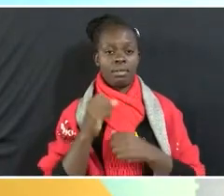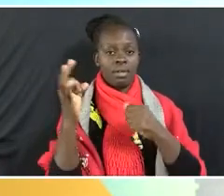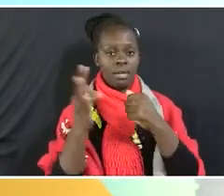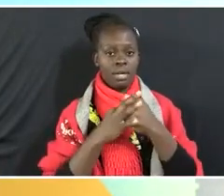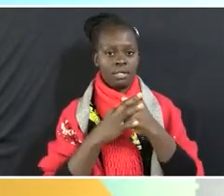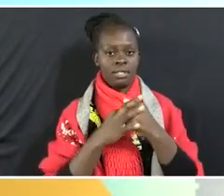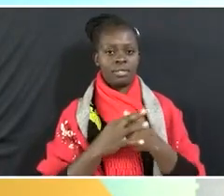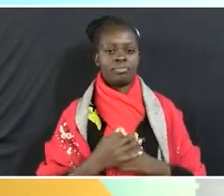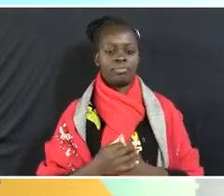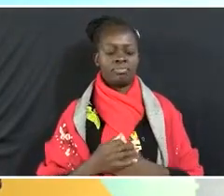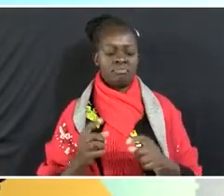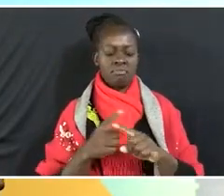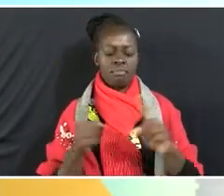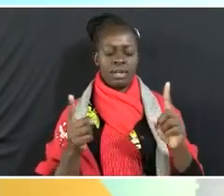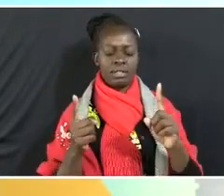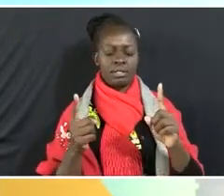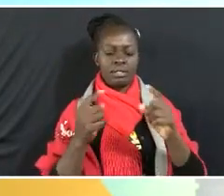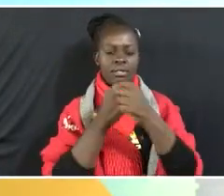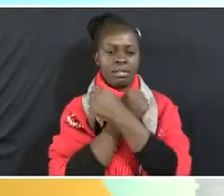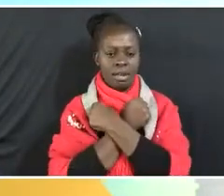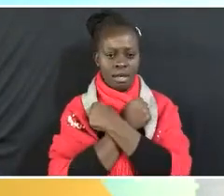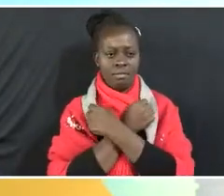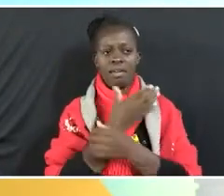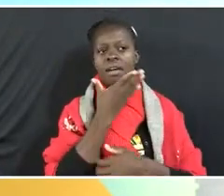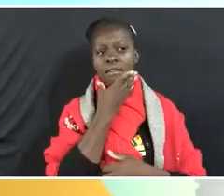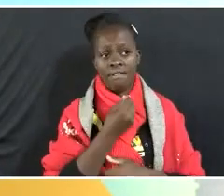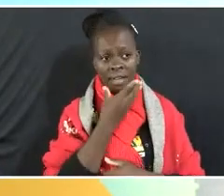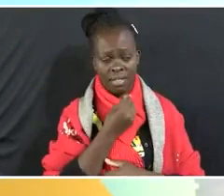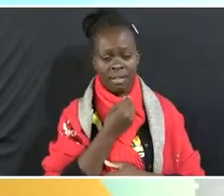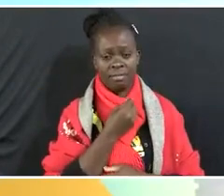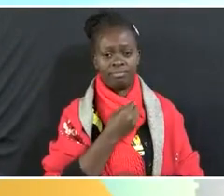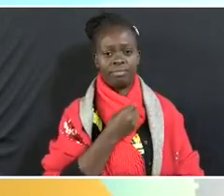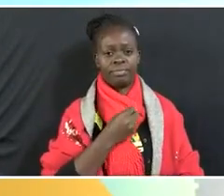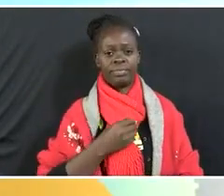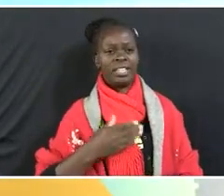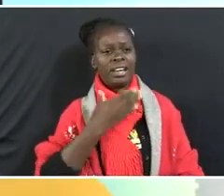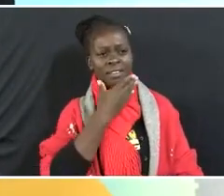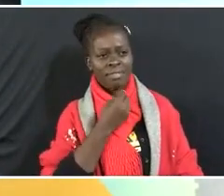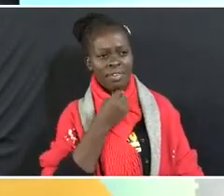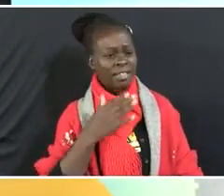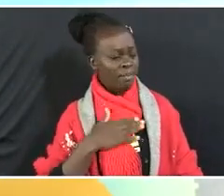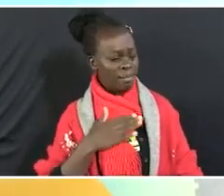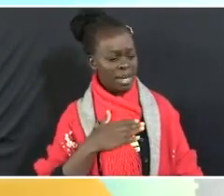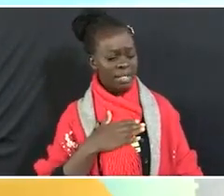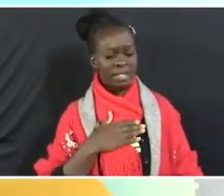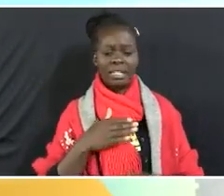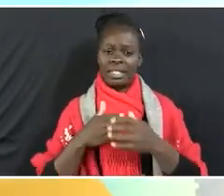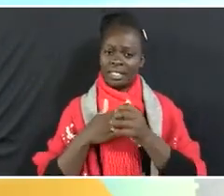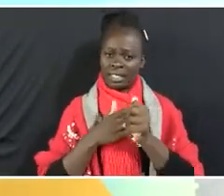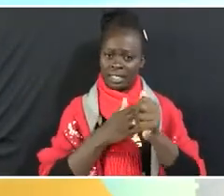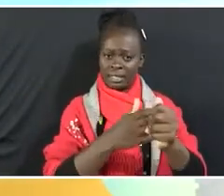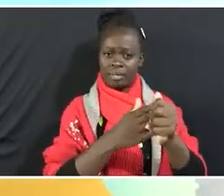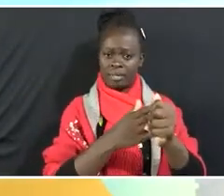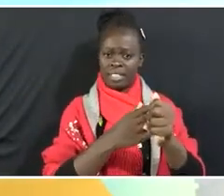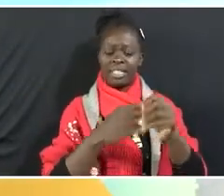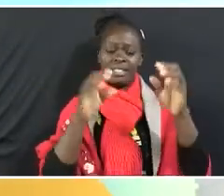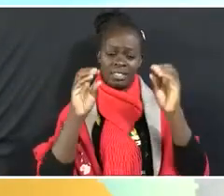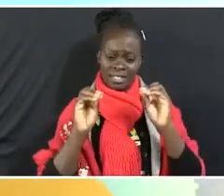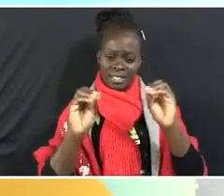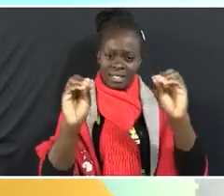But I loved my dad so much. He was my mentor, guided me through so many things.